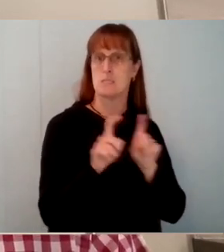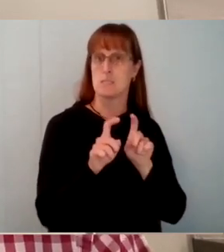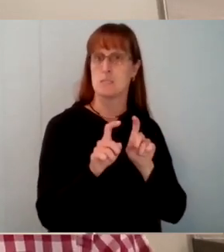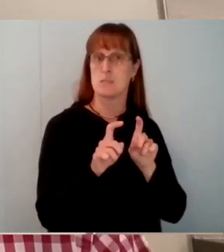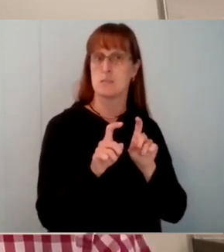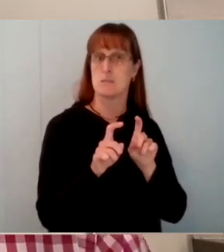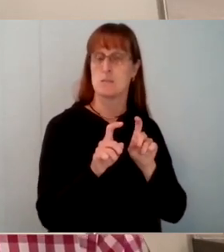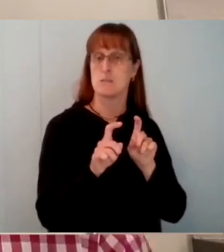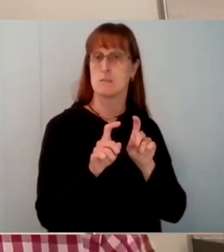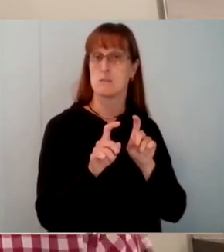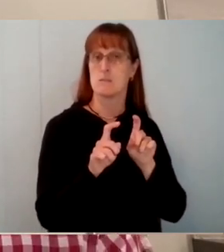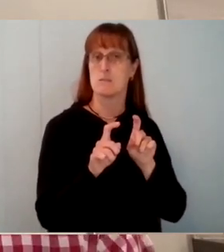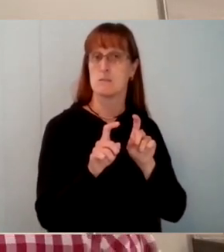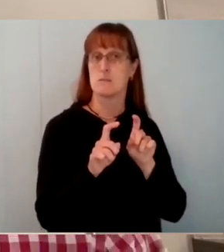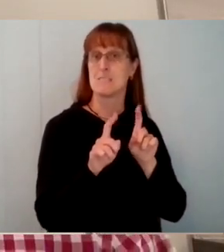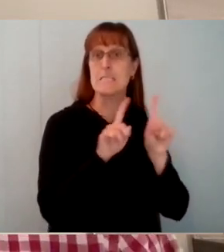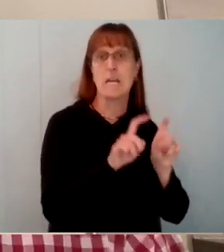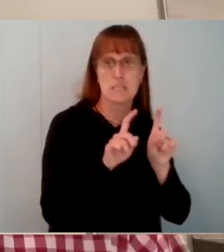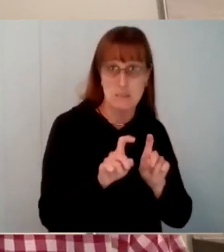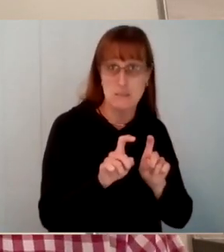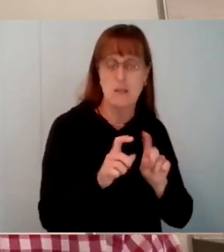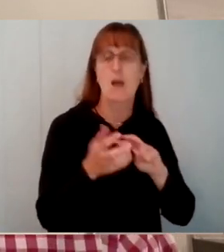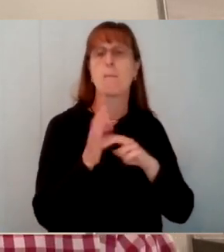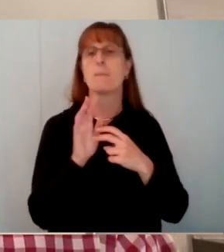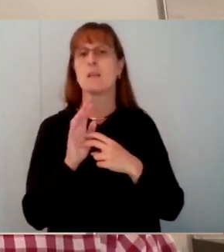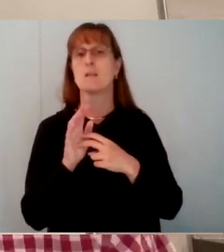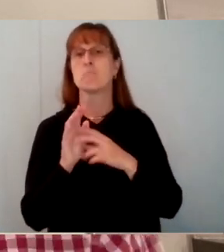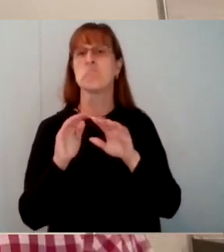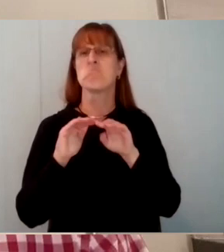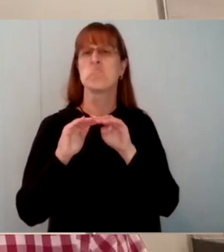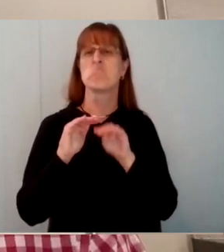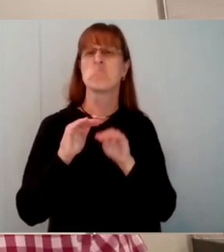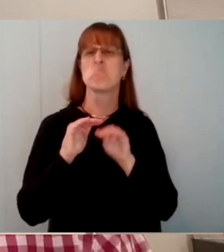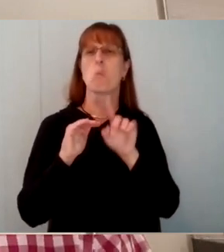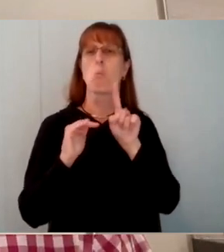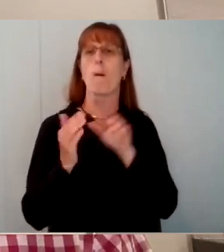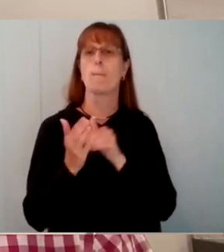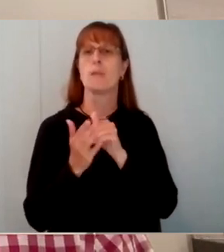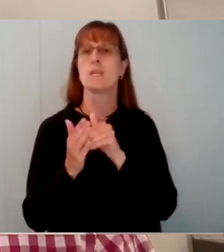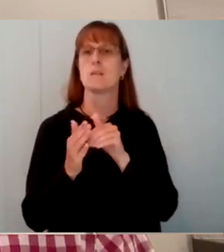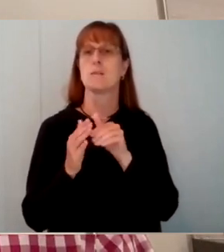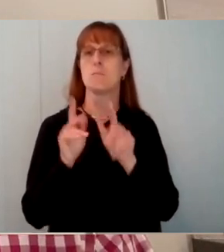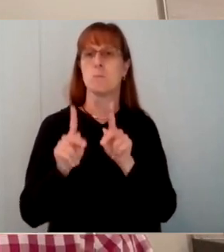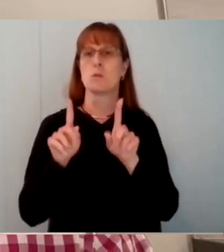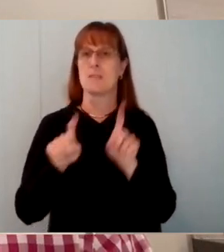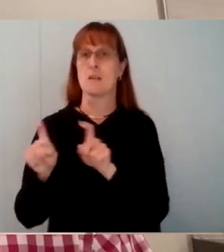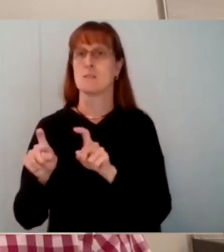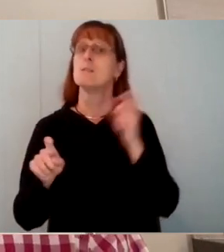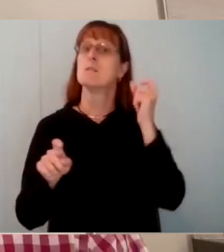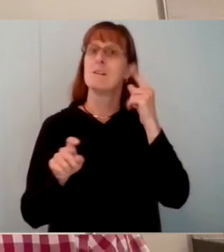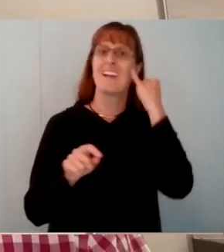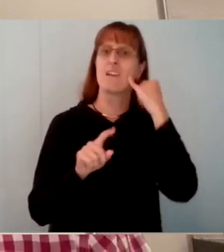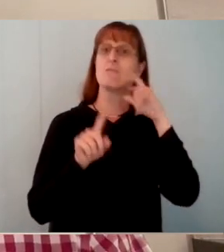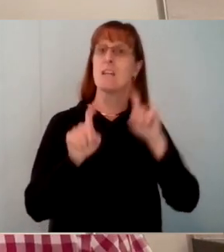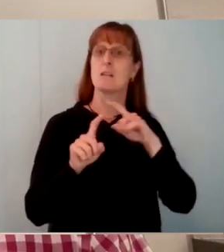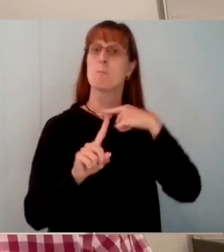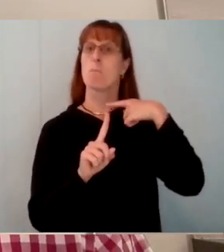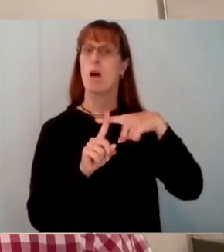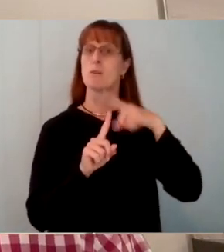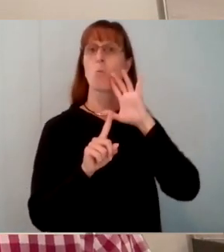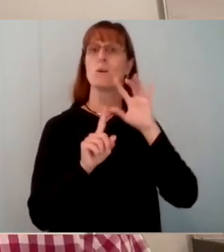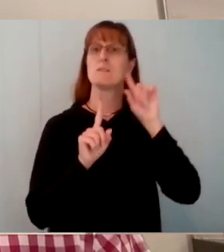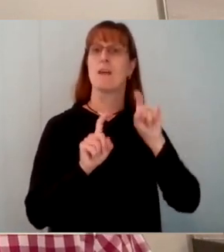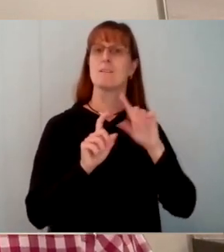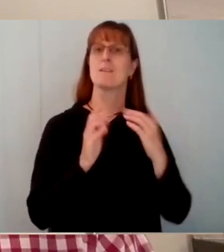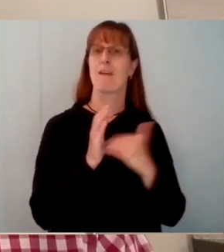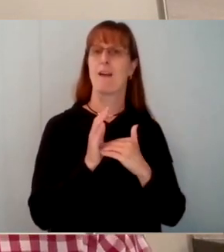1,274,000 patients have been tested, which equates just down to under 1 million individuals have been tested. Because remember, once you get tested and you're